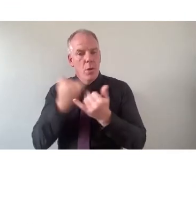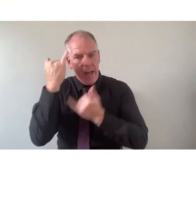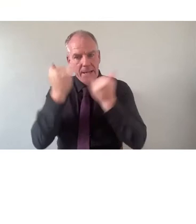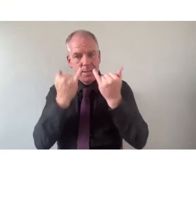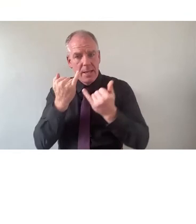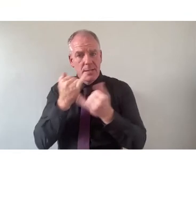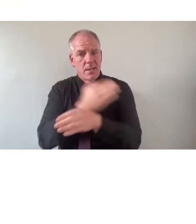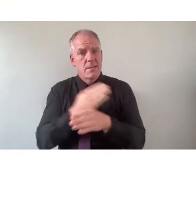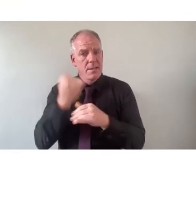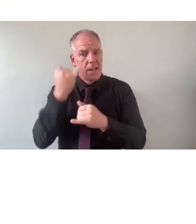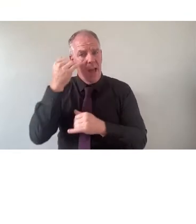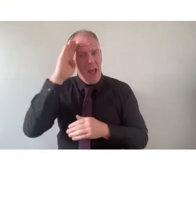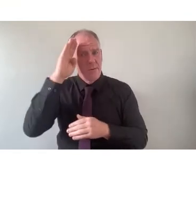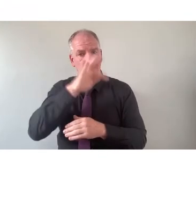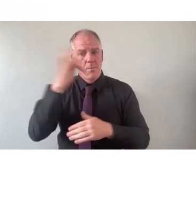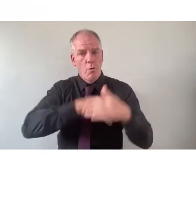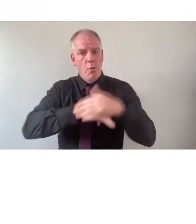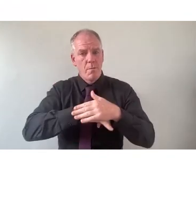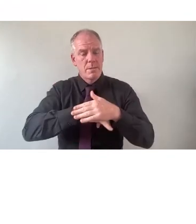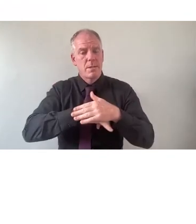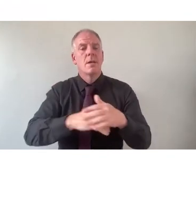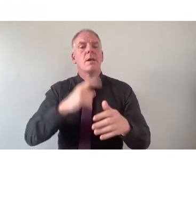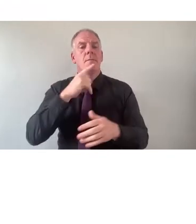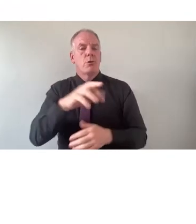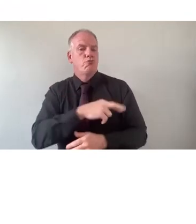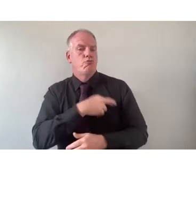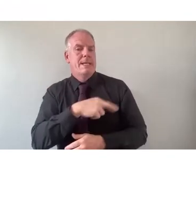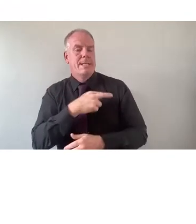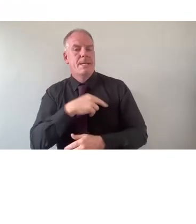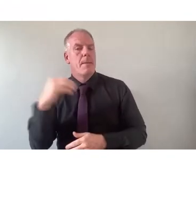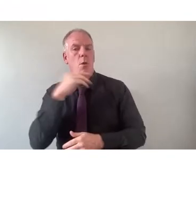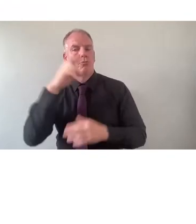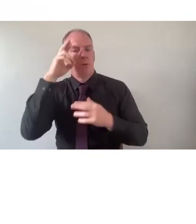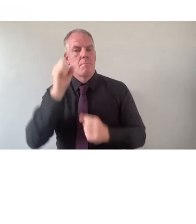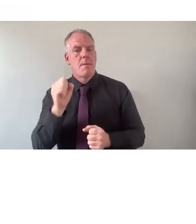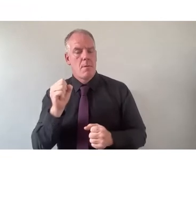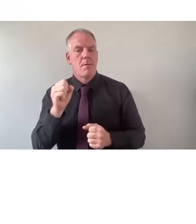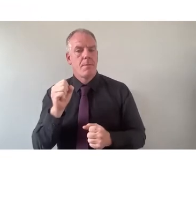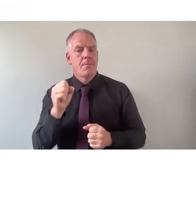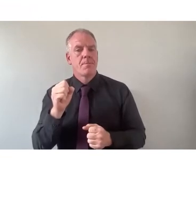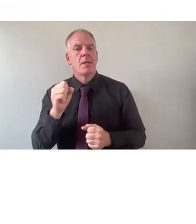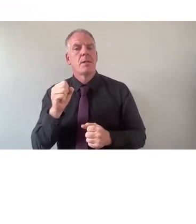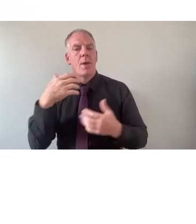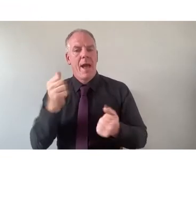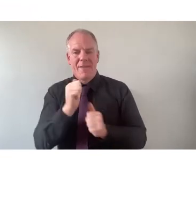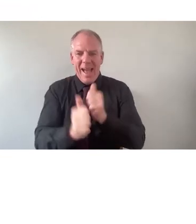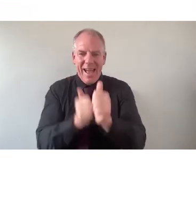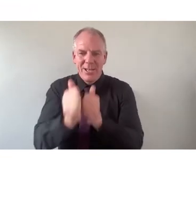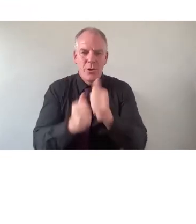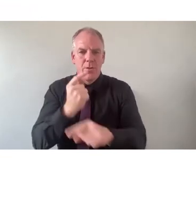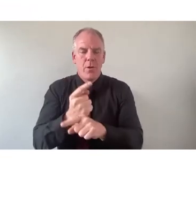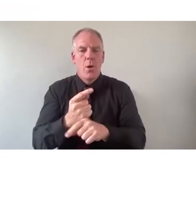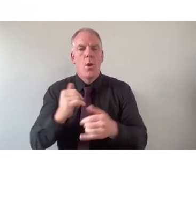Ireland put forward by the government, but I think it is very important at the same time to bring into the action, if you like, employers